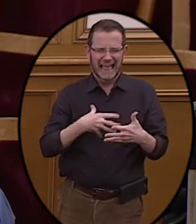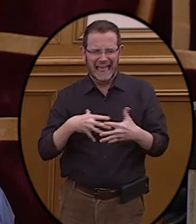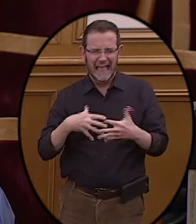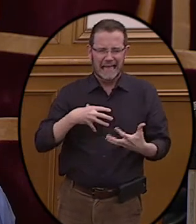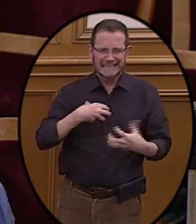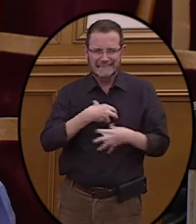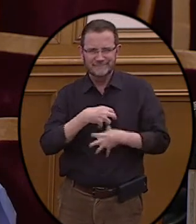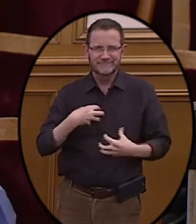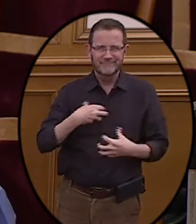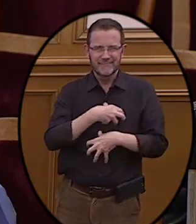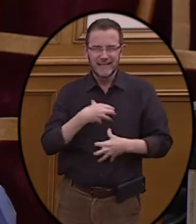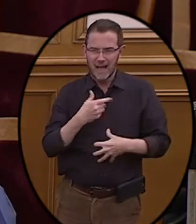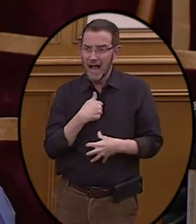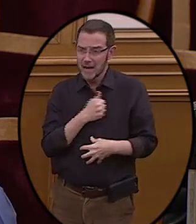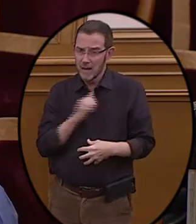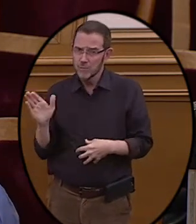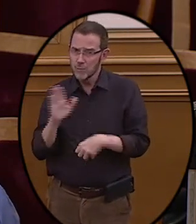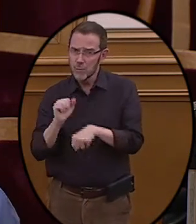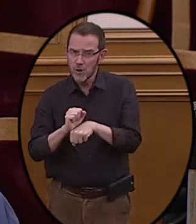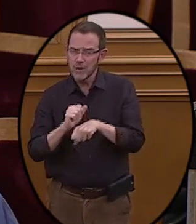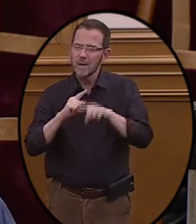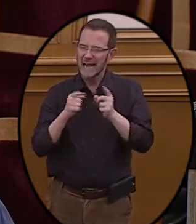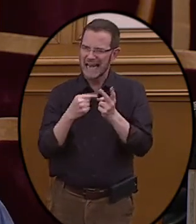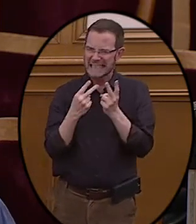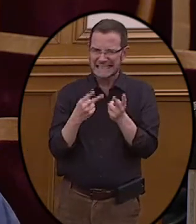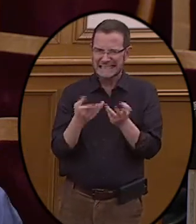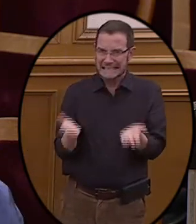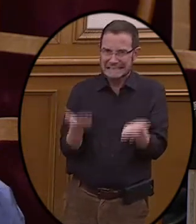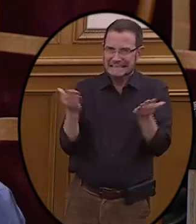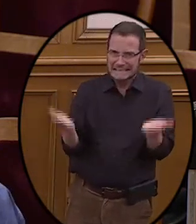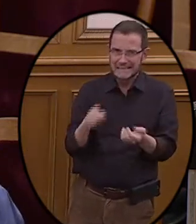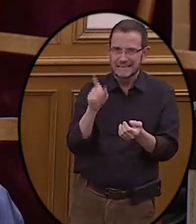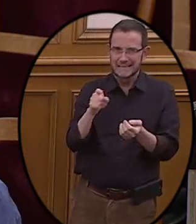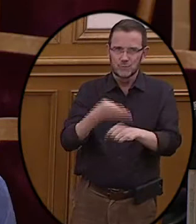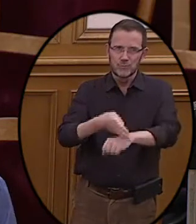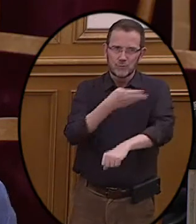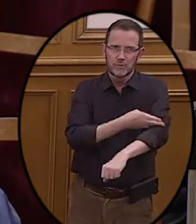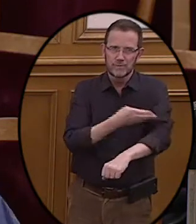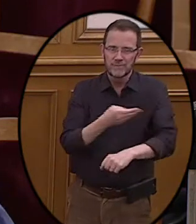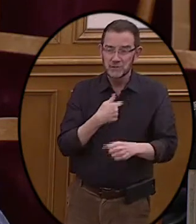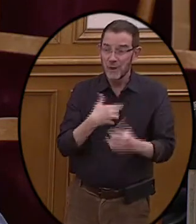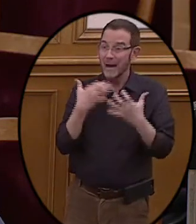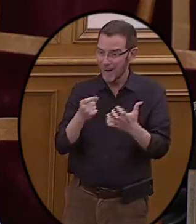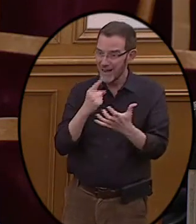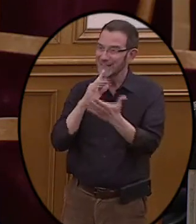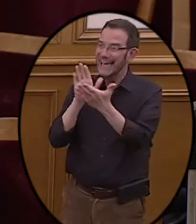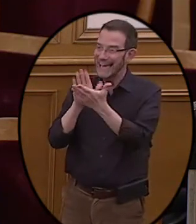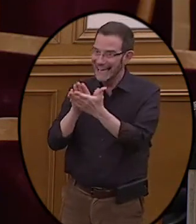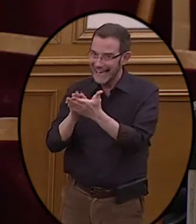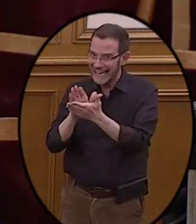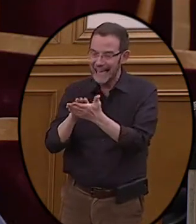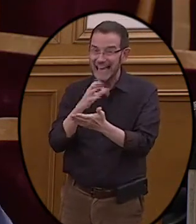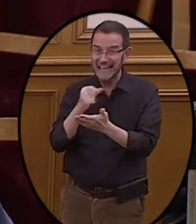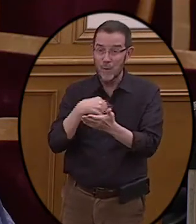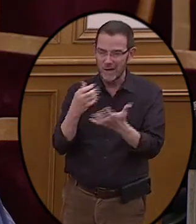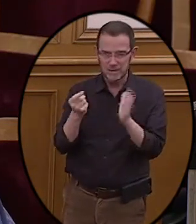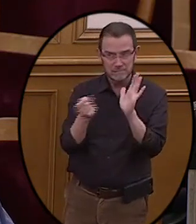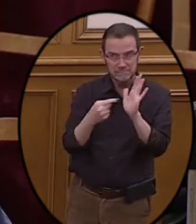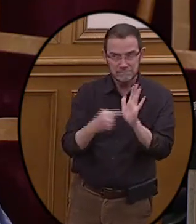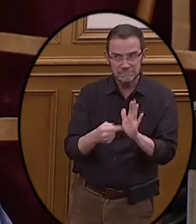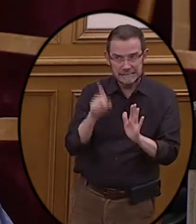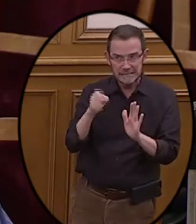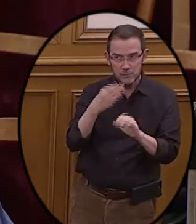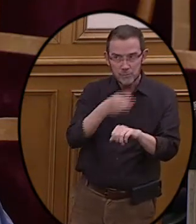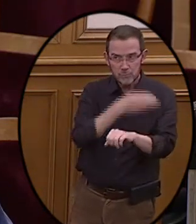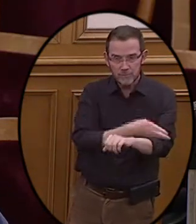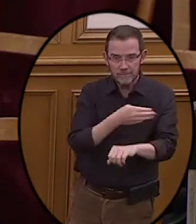members do, but I also see the room for improvement. And so I find myself in this position where I want to say good things and I want to say things that need improvement. And so this is